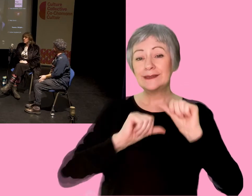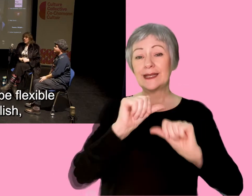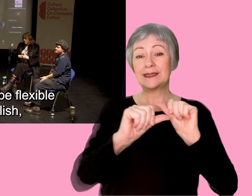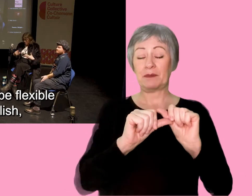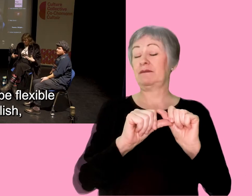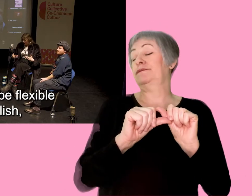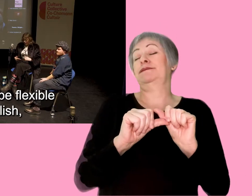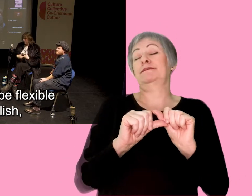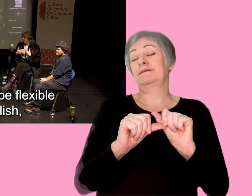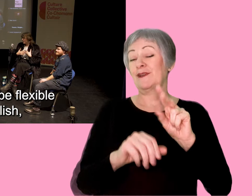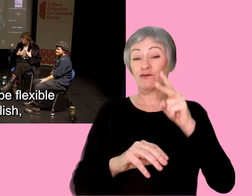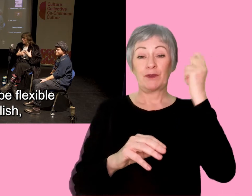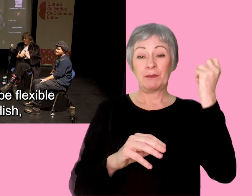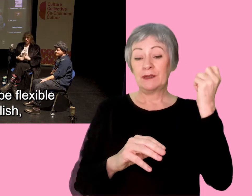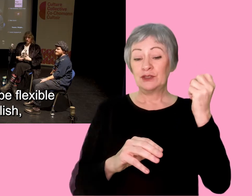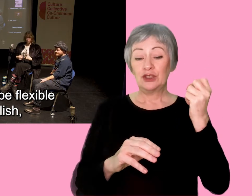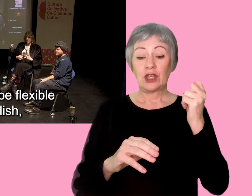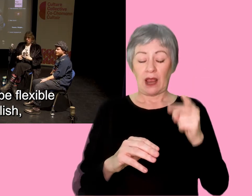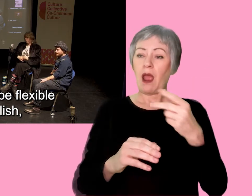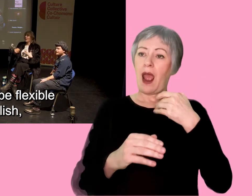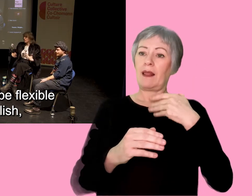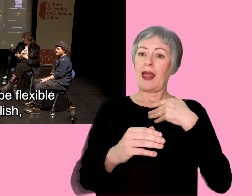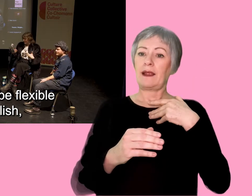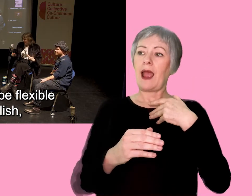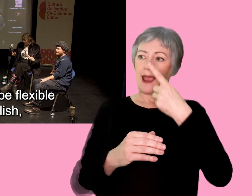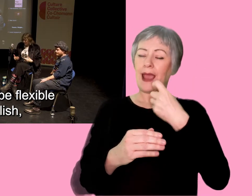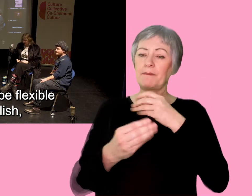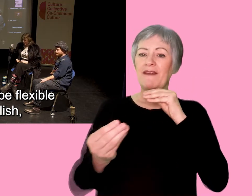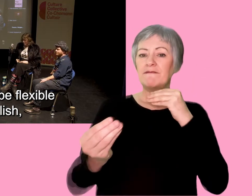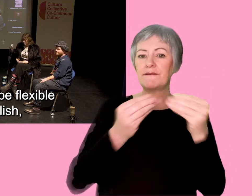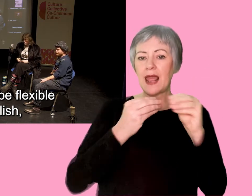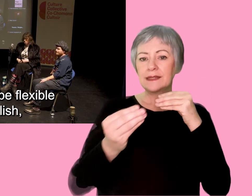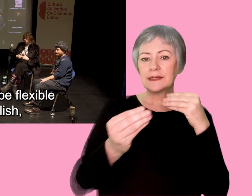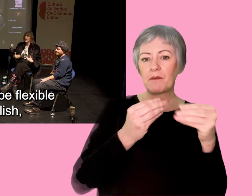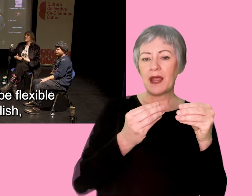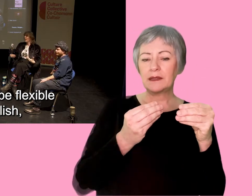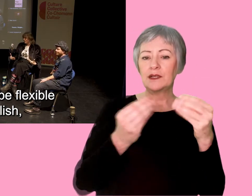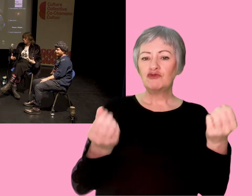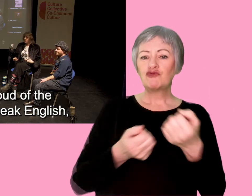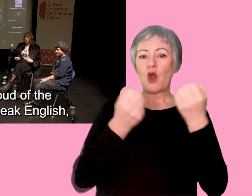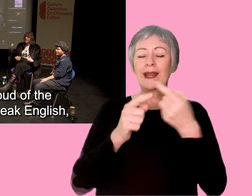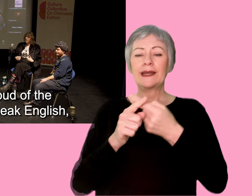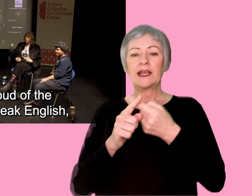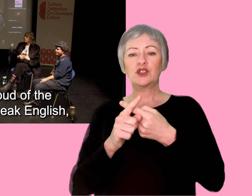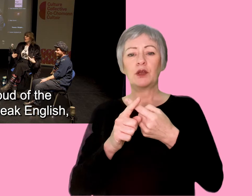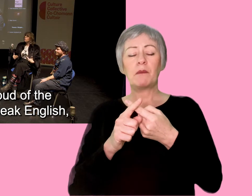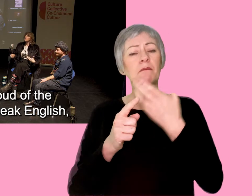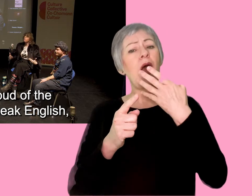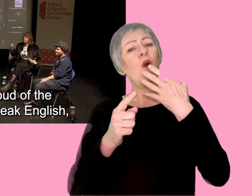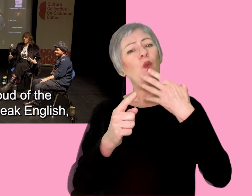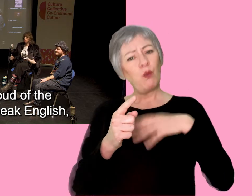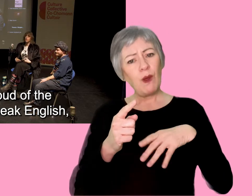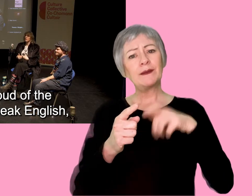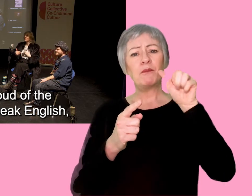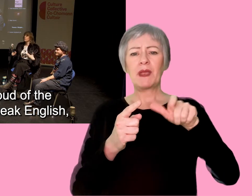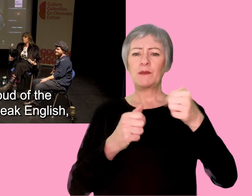nonsense. It's useful. I like the fact that I can be flexible and strong in English, but I want folk